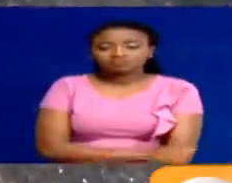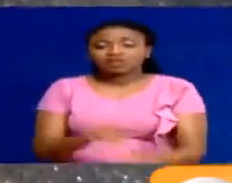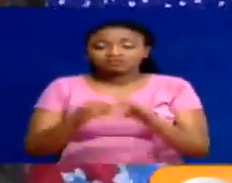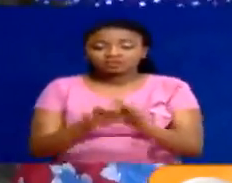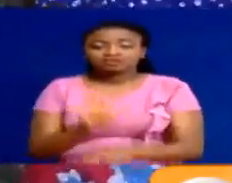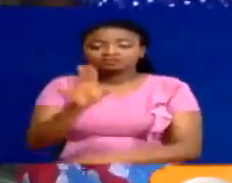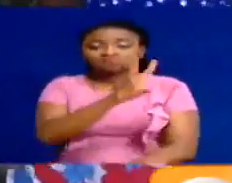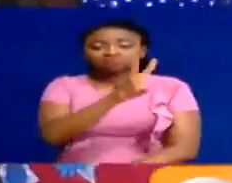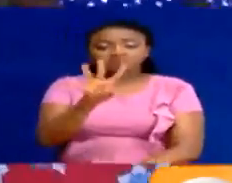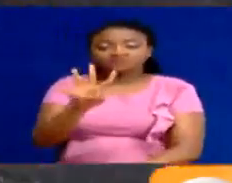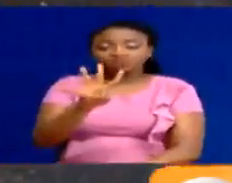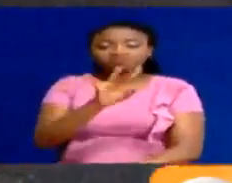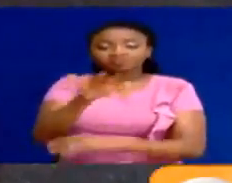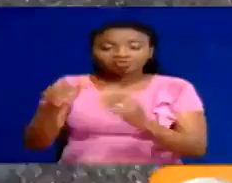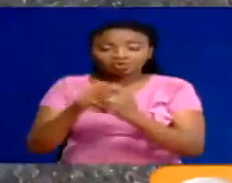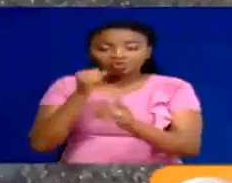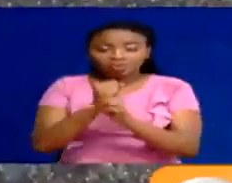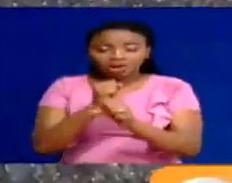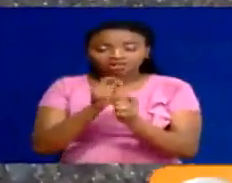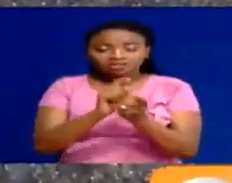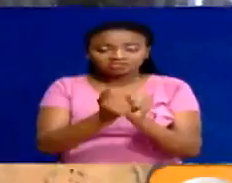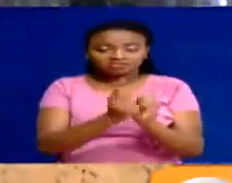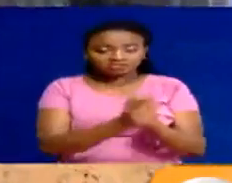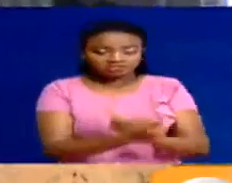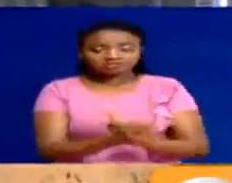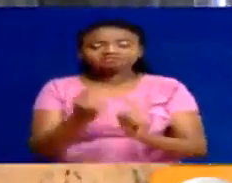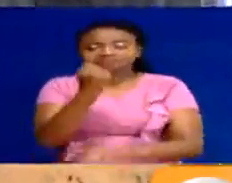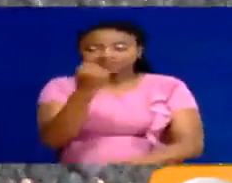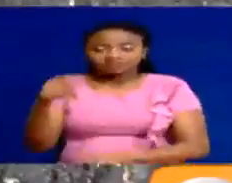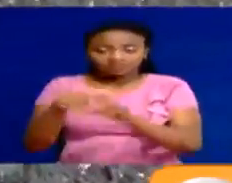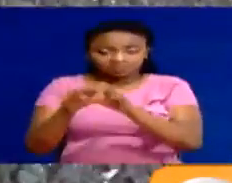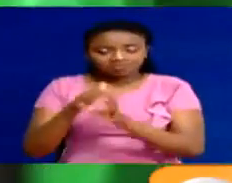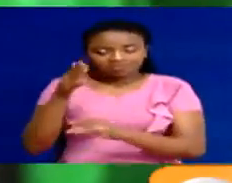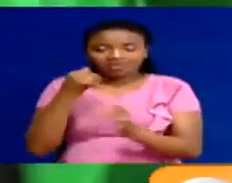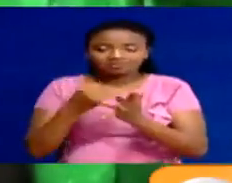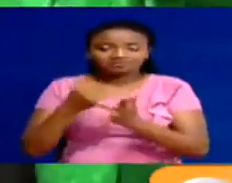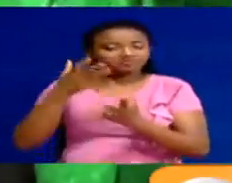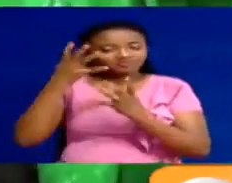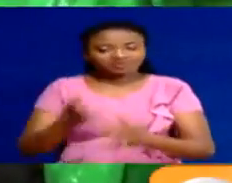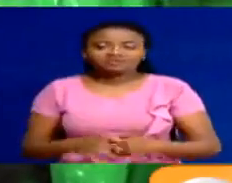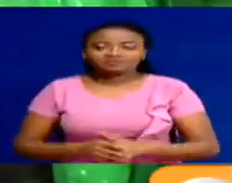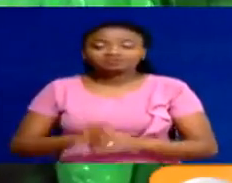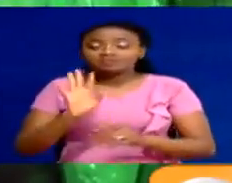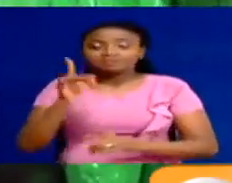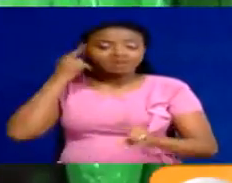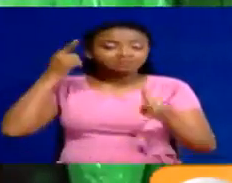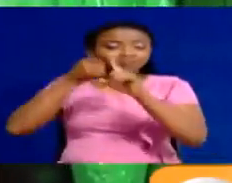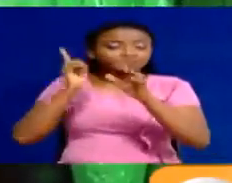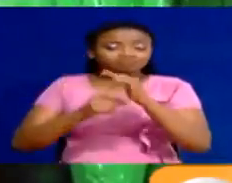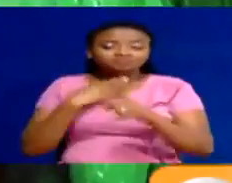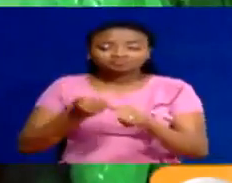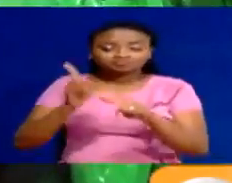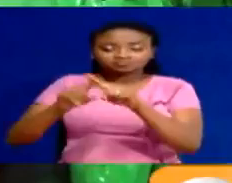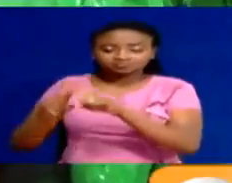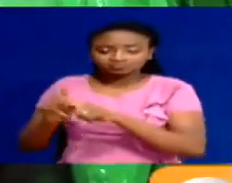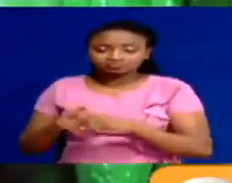Twenty-four members. All working in turns, and every member is actively involved. Their aim is to increase their